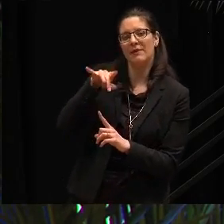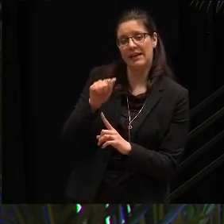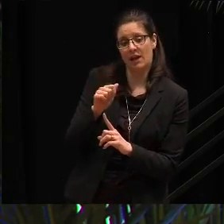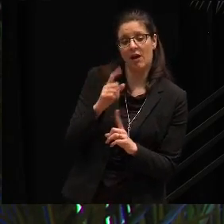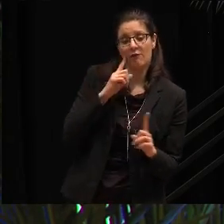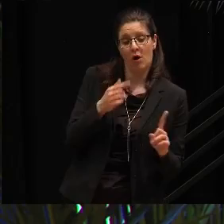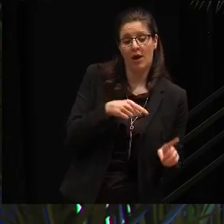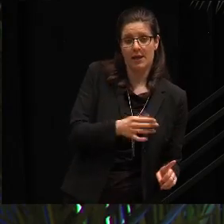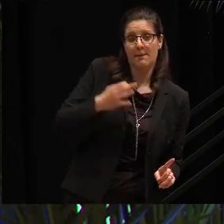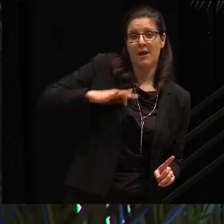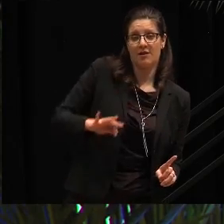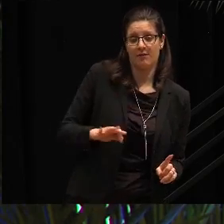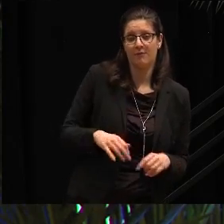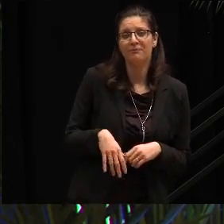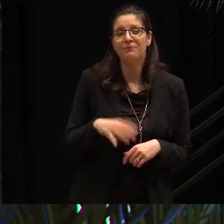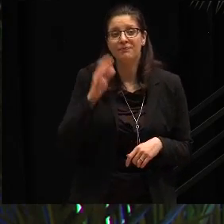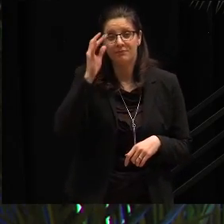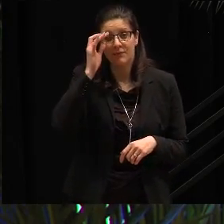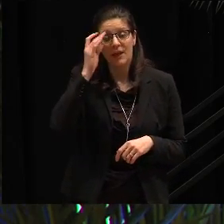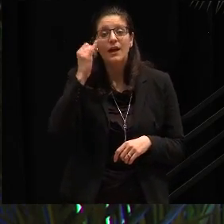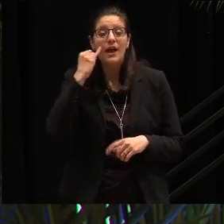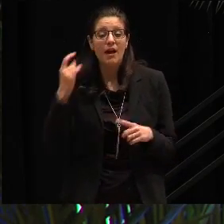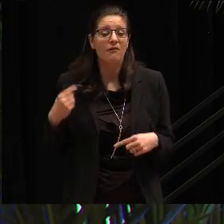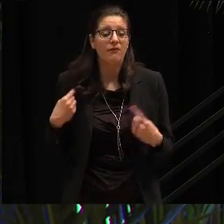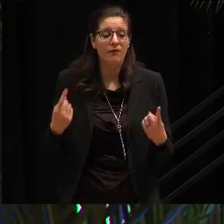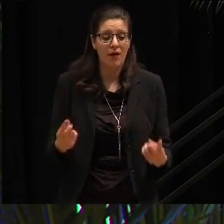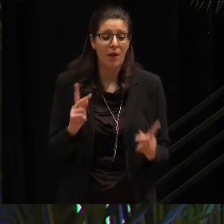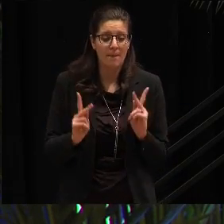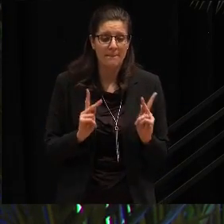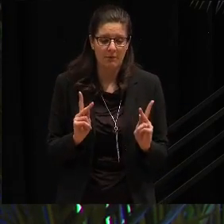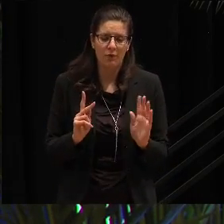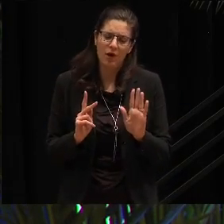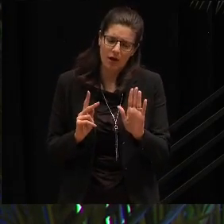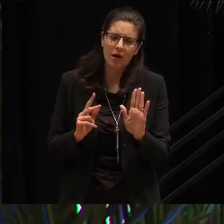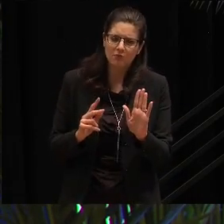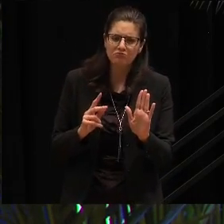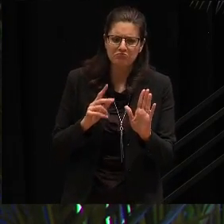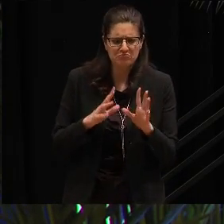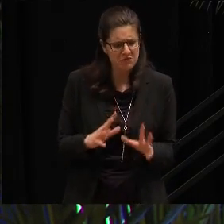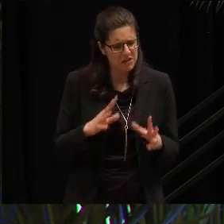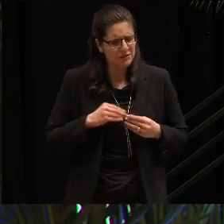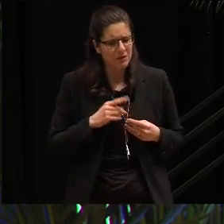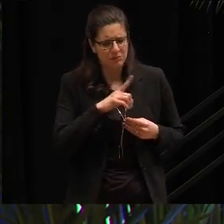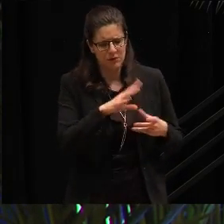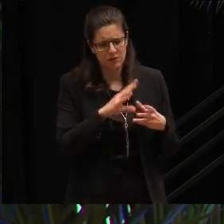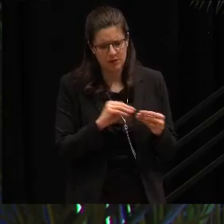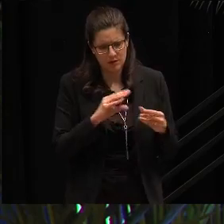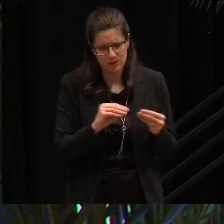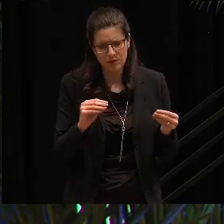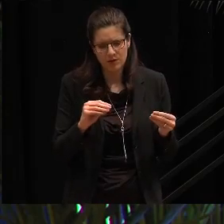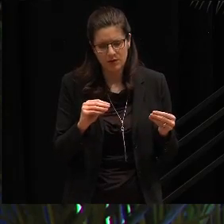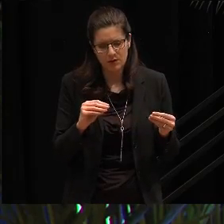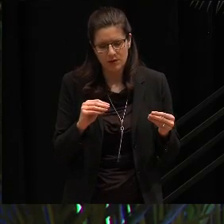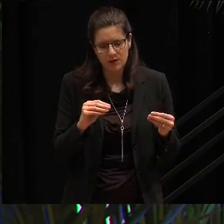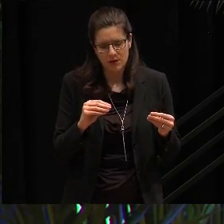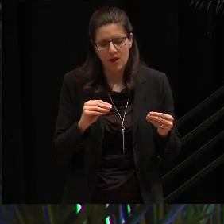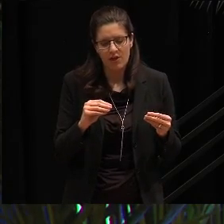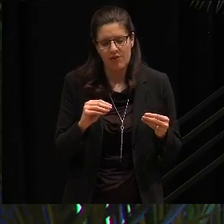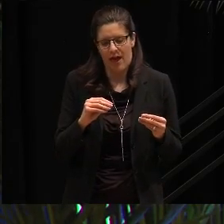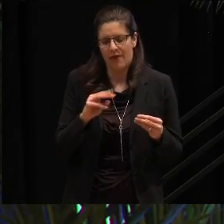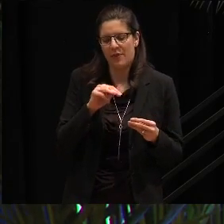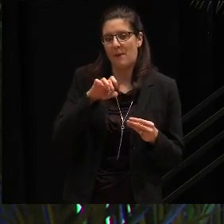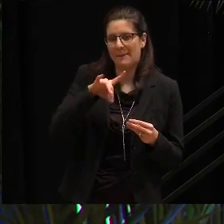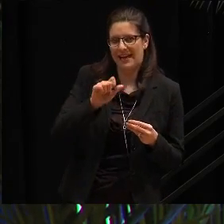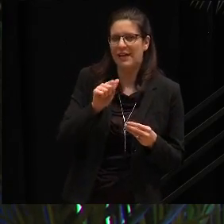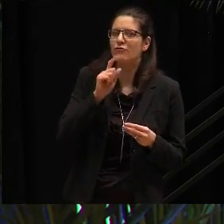there has been a shift, first of all, I absolutely accept the premise that President Trump is a creation of the media in the first